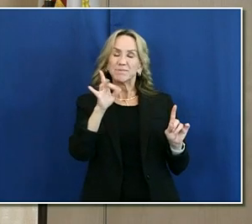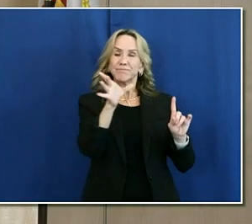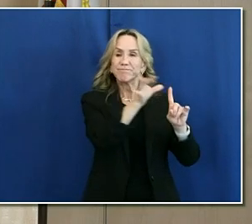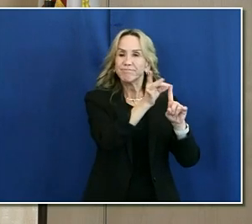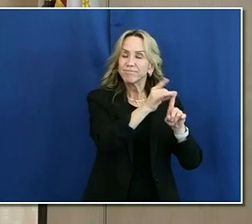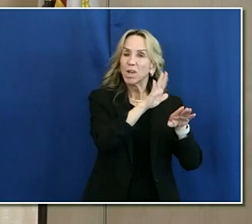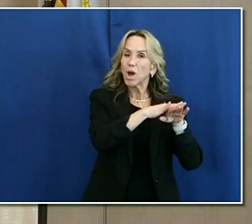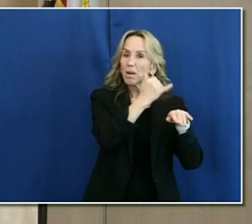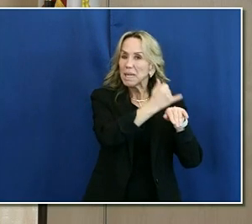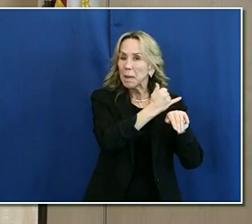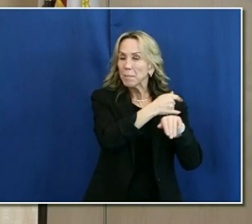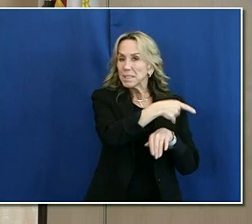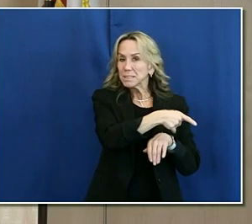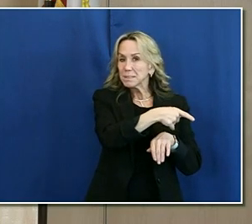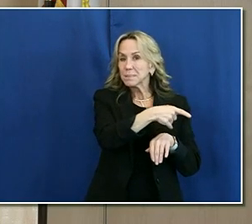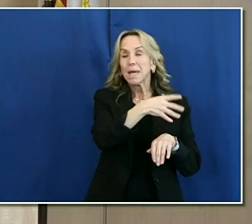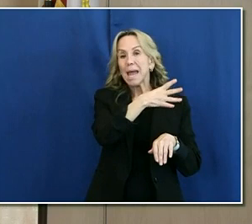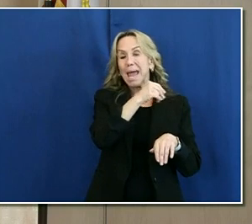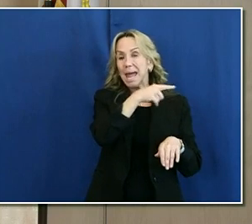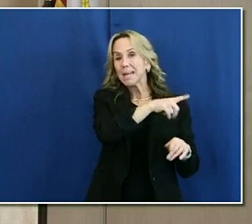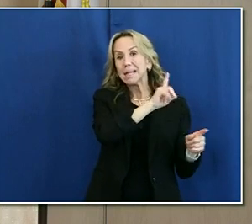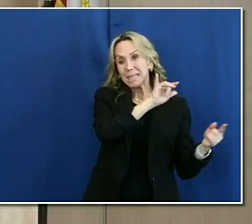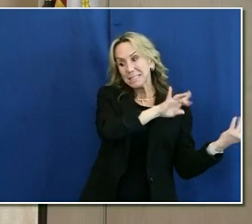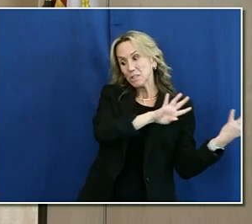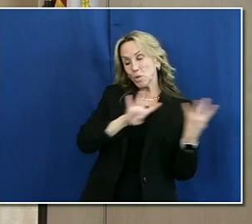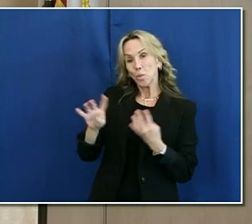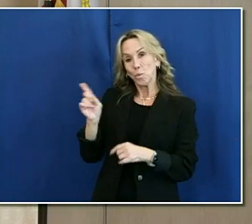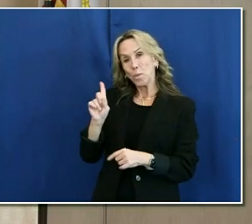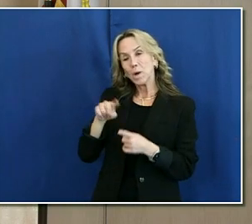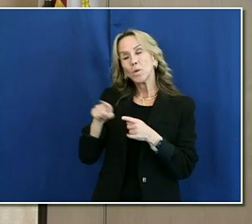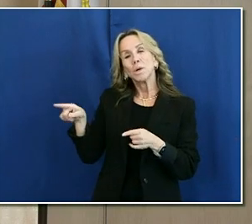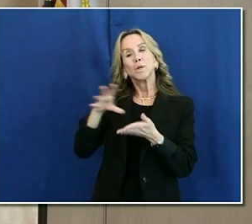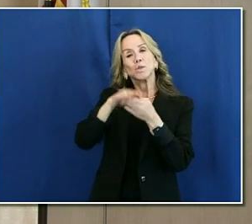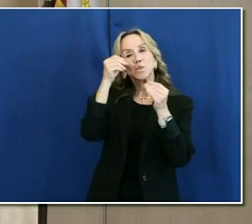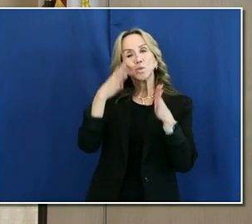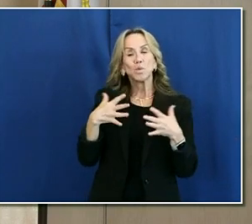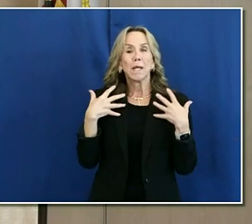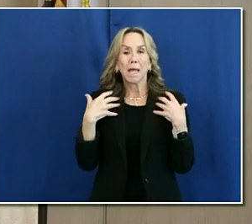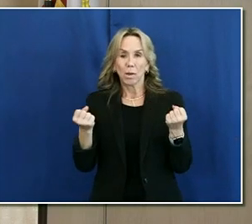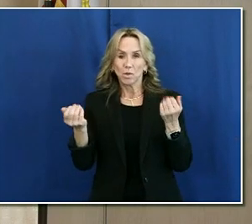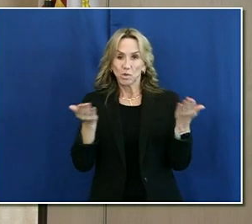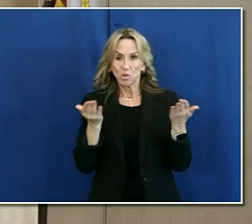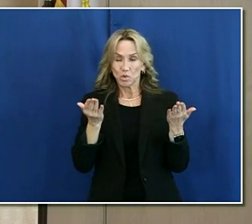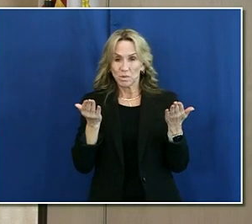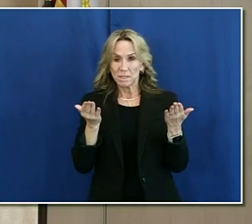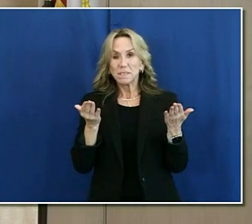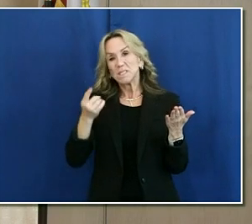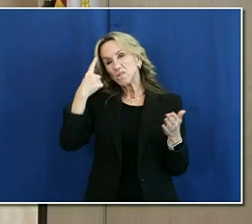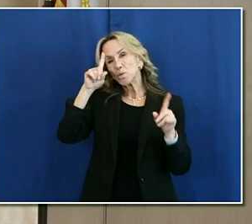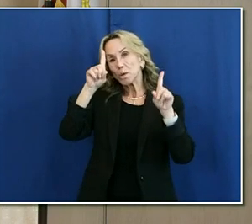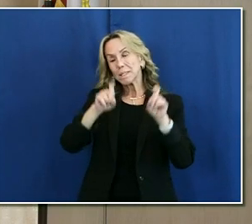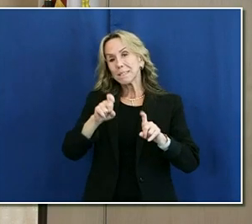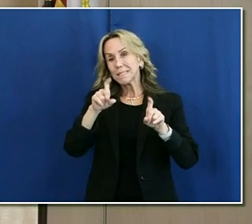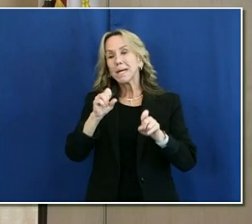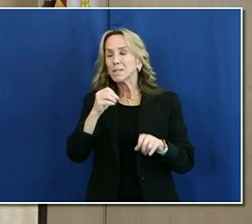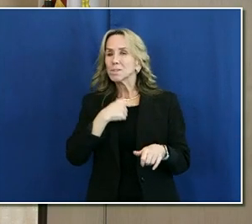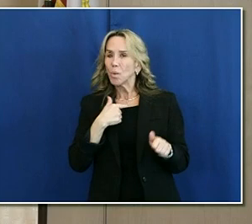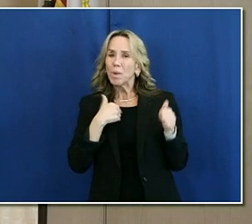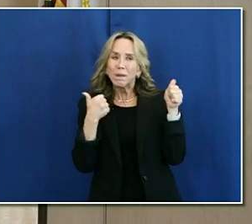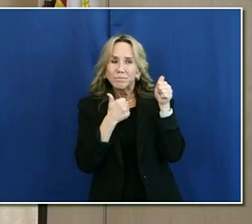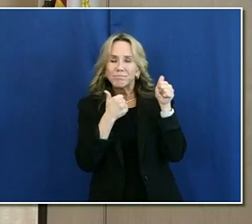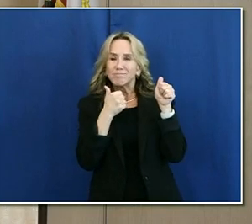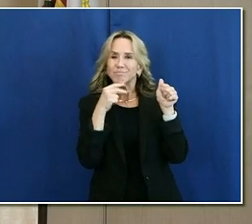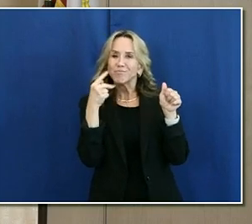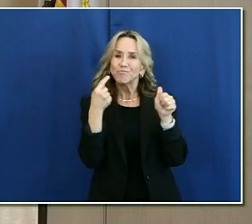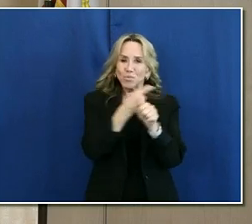been solely to come to Student Health Services for testing. So we are tracking and working with the county to ensure that we have a good handle